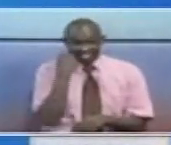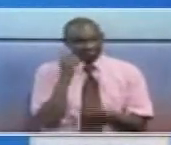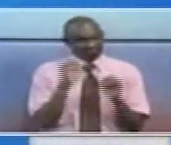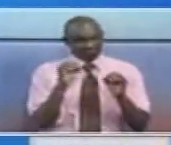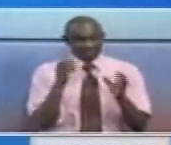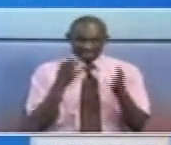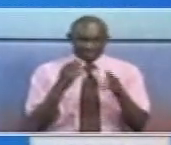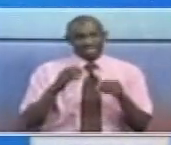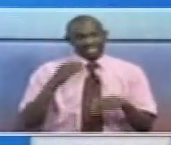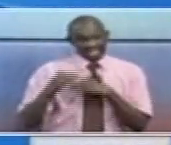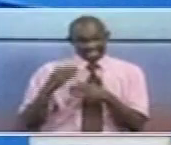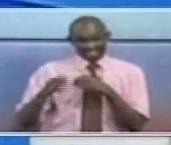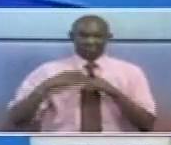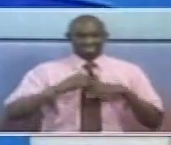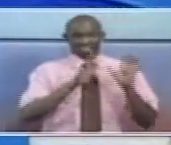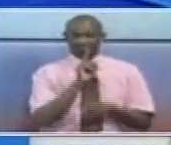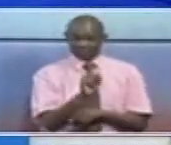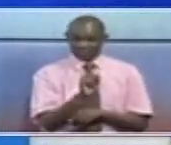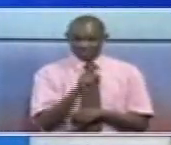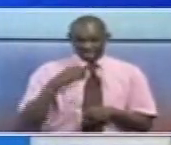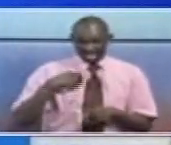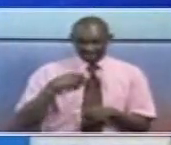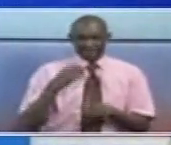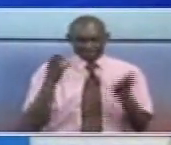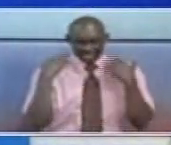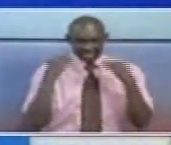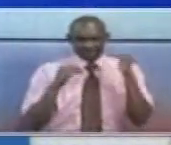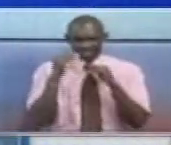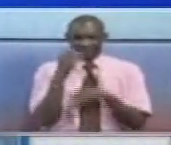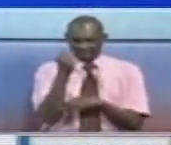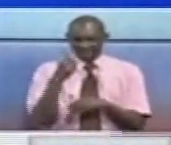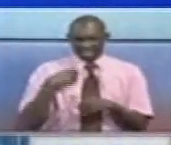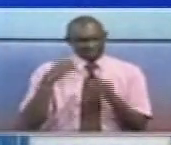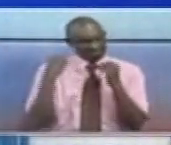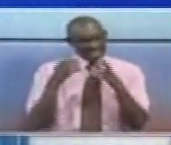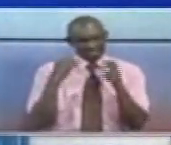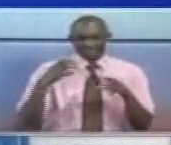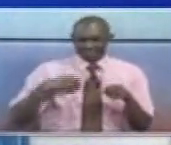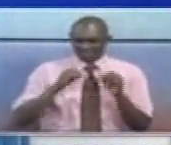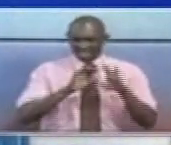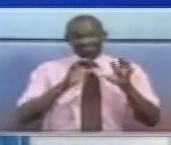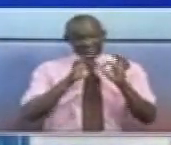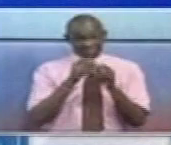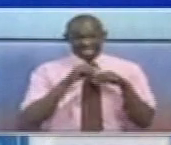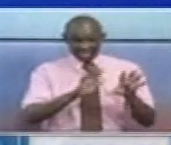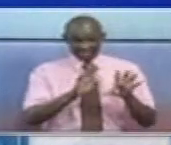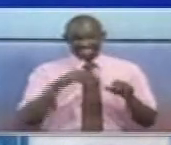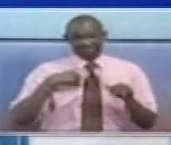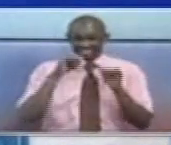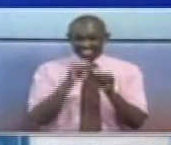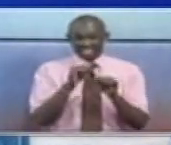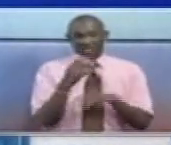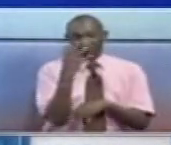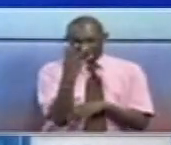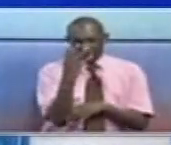because your relatives have abandoned you. The Meru Level 5 Hospital has been home to a number of abandoned persons, receiving at least four of